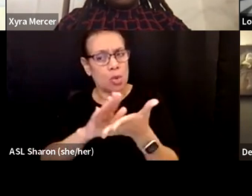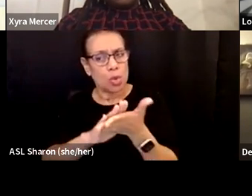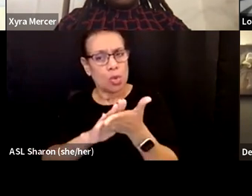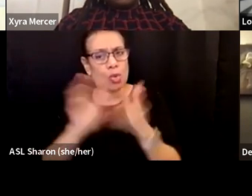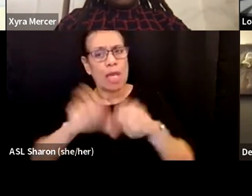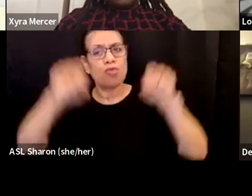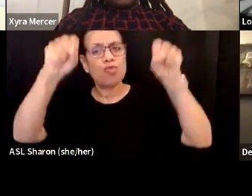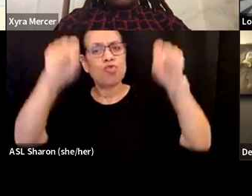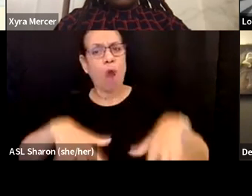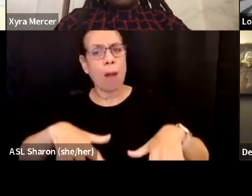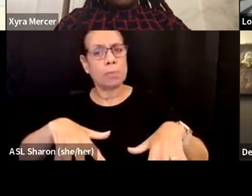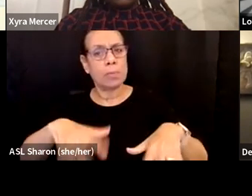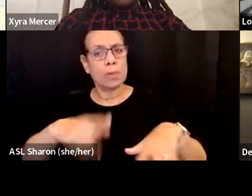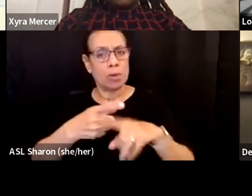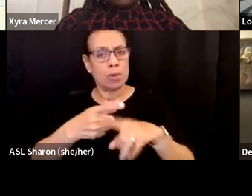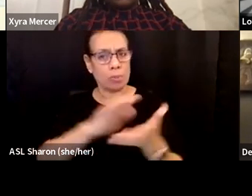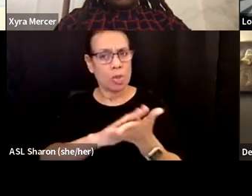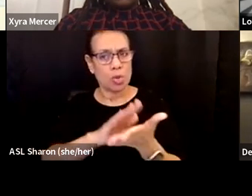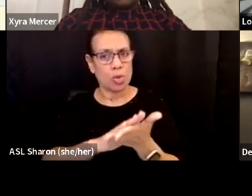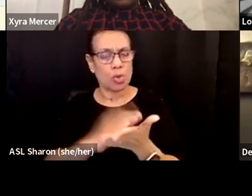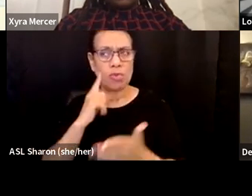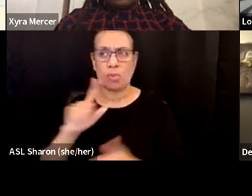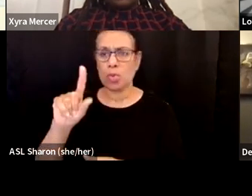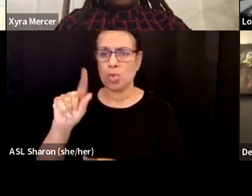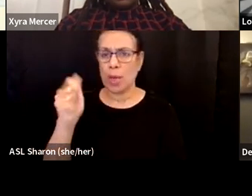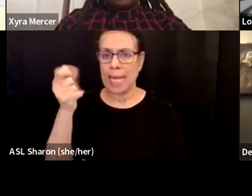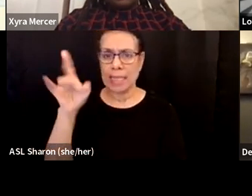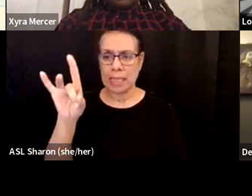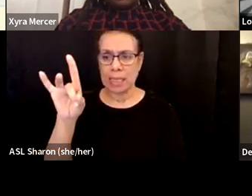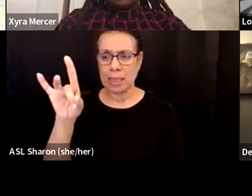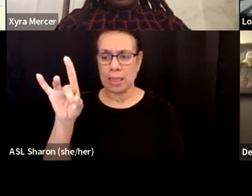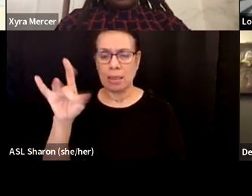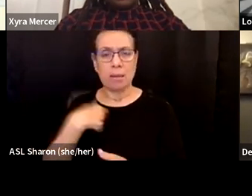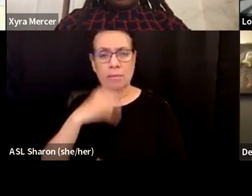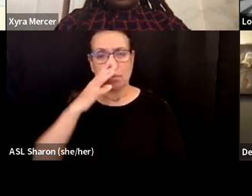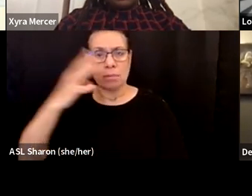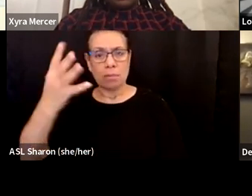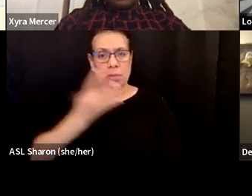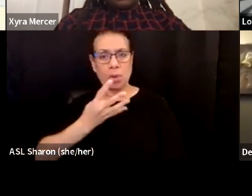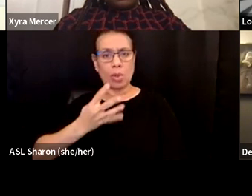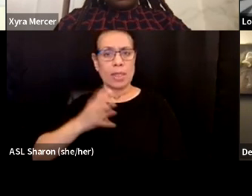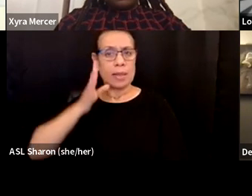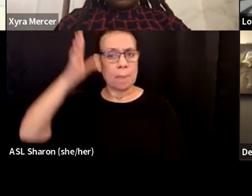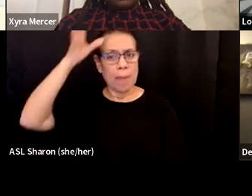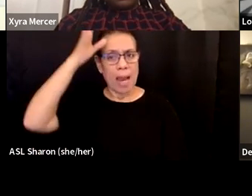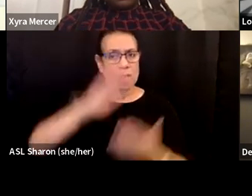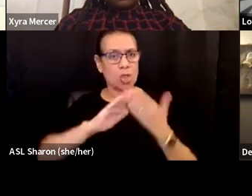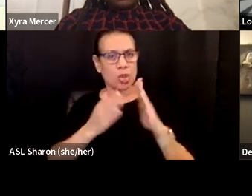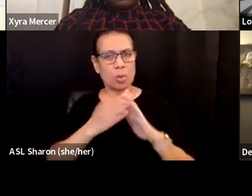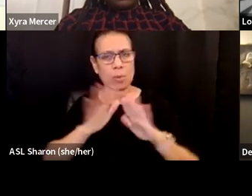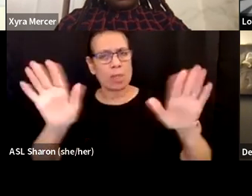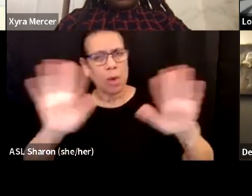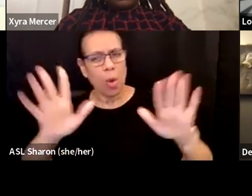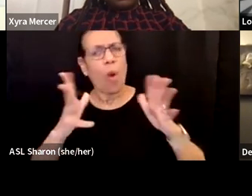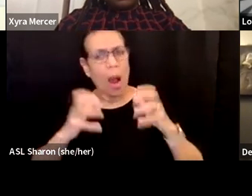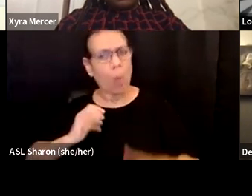by the district the previous spring of 2018. disregarding the voices of parents and community members who are calling for expanded